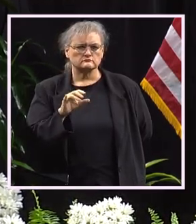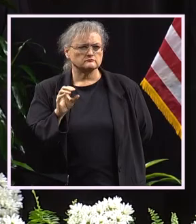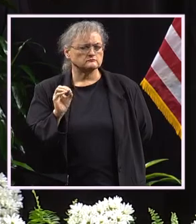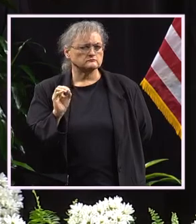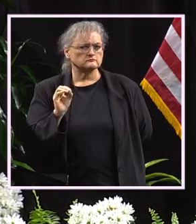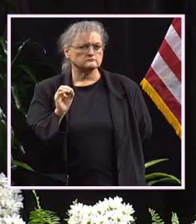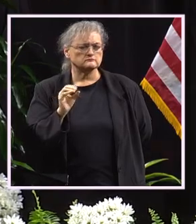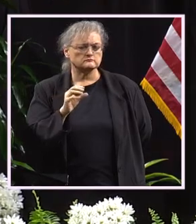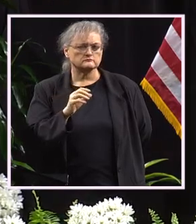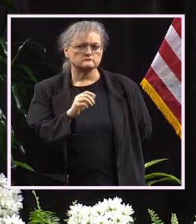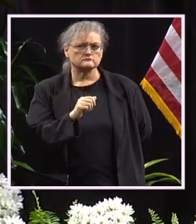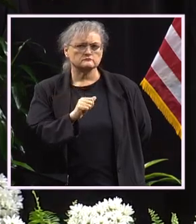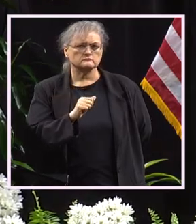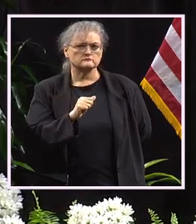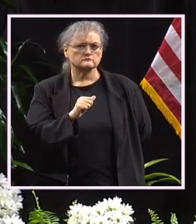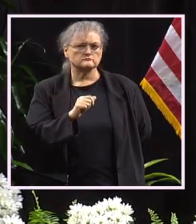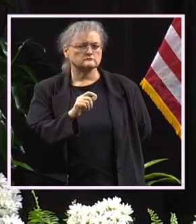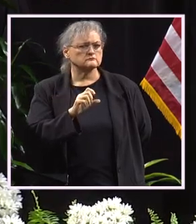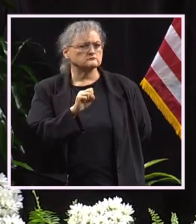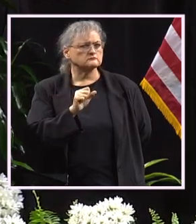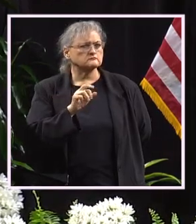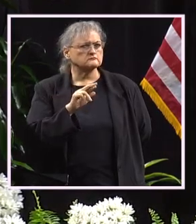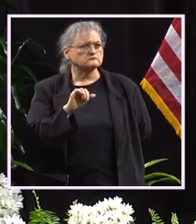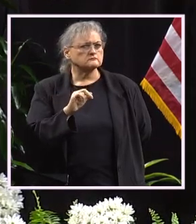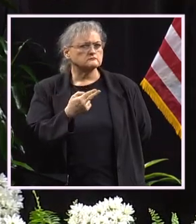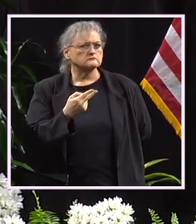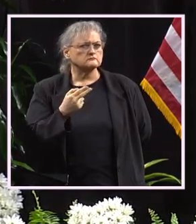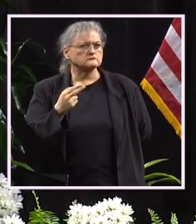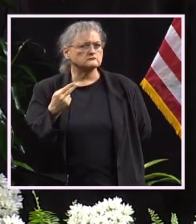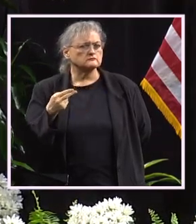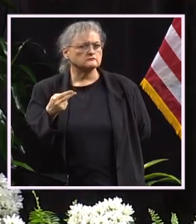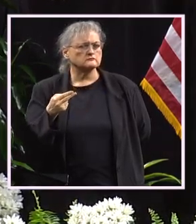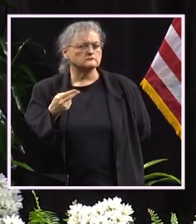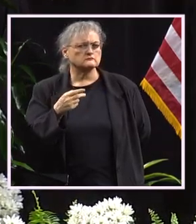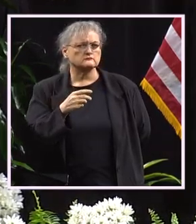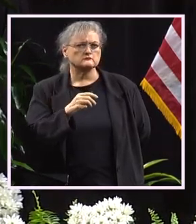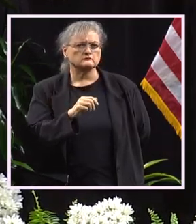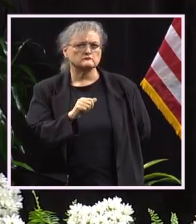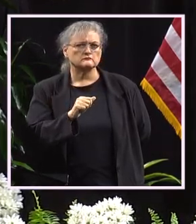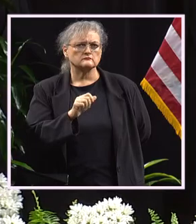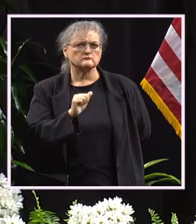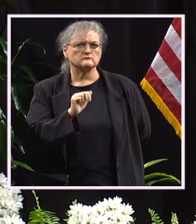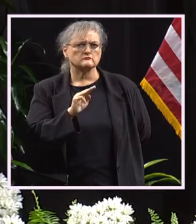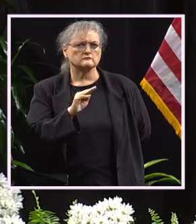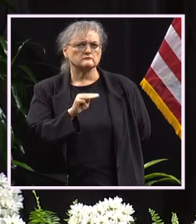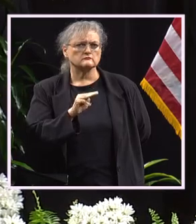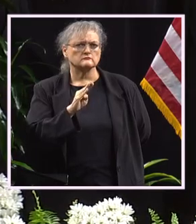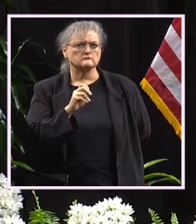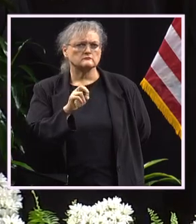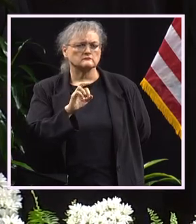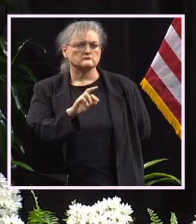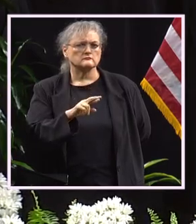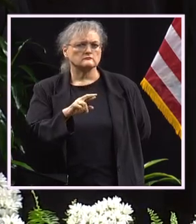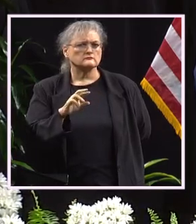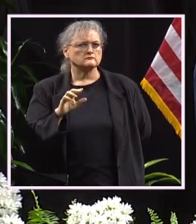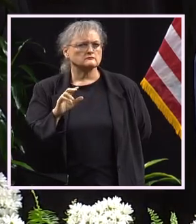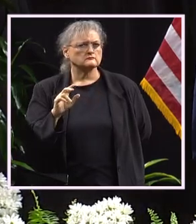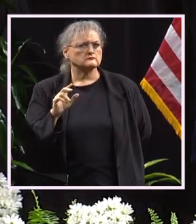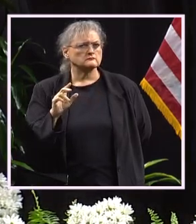Architecture. Sarah Ann Harvey, Master of Architecture. Amber Lynn Garcia, Master of